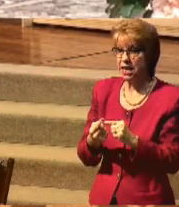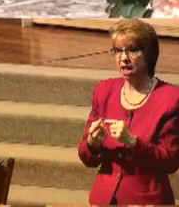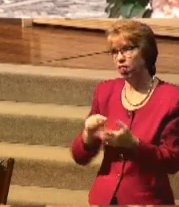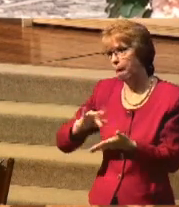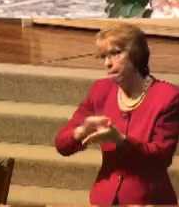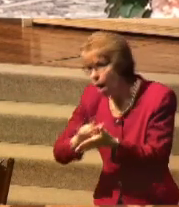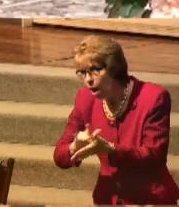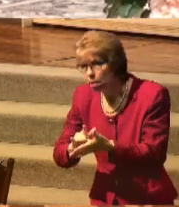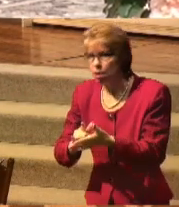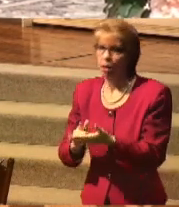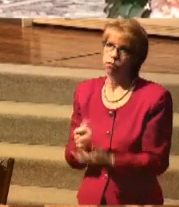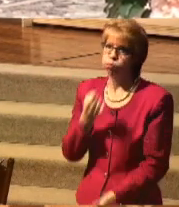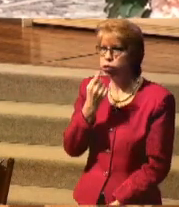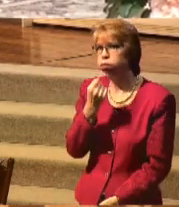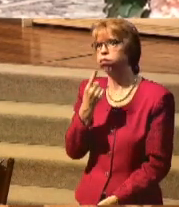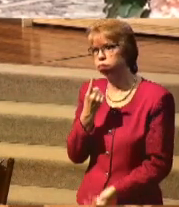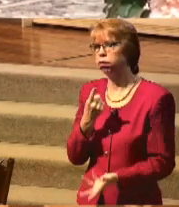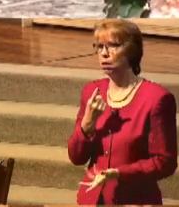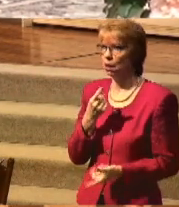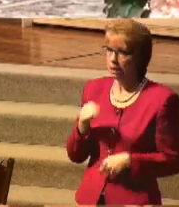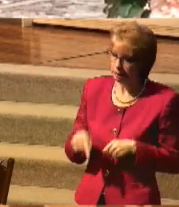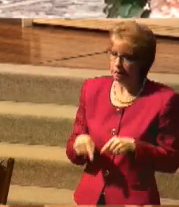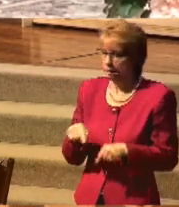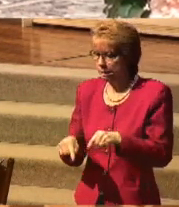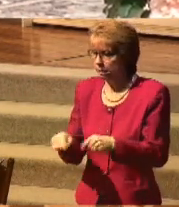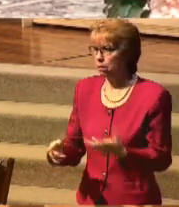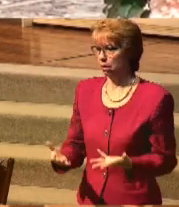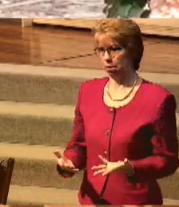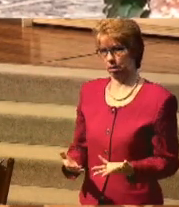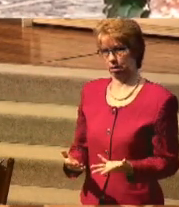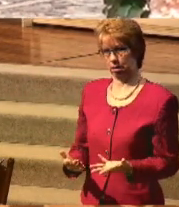all the Advil and all the stuff that you have to take to survive.